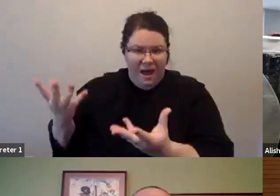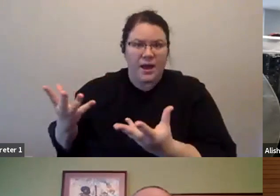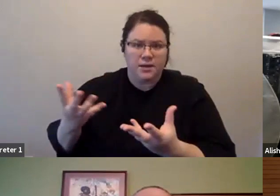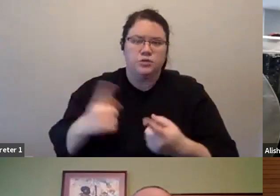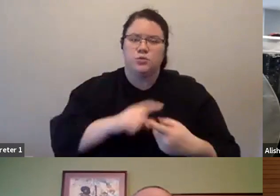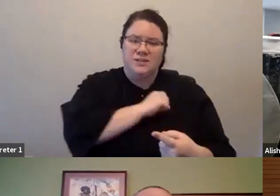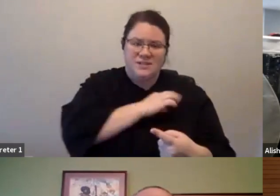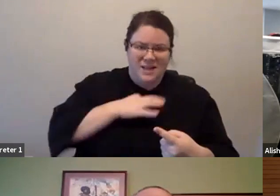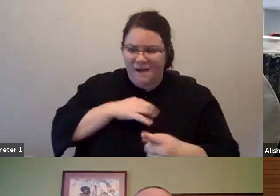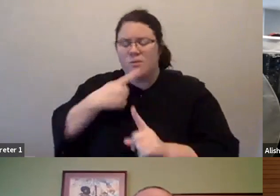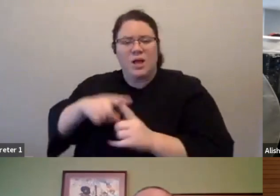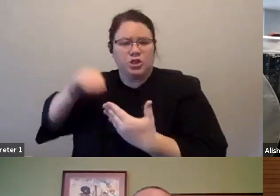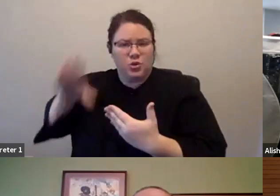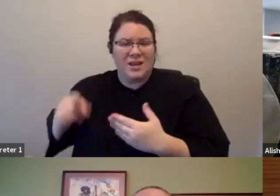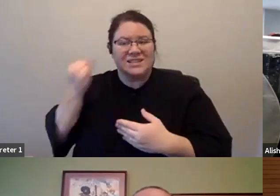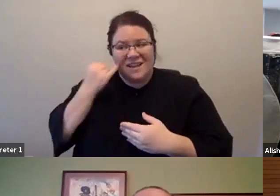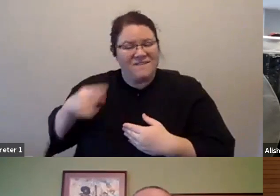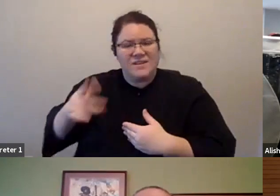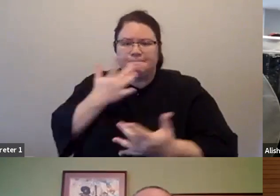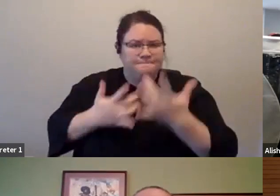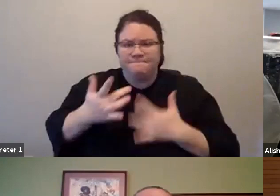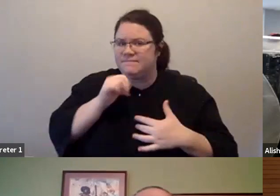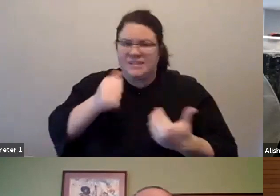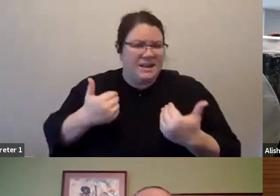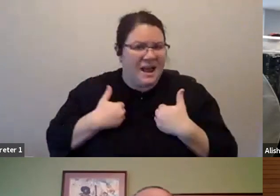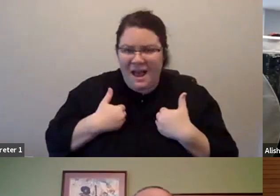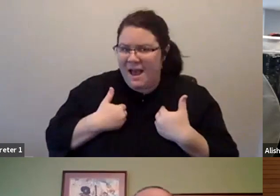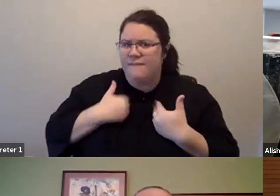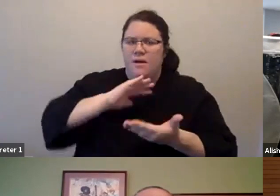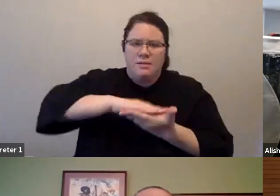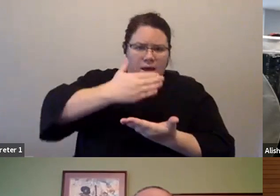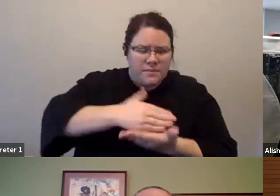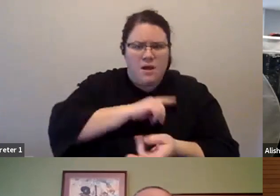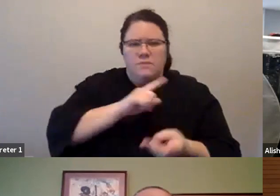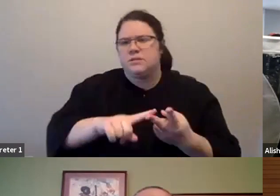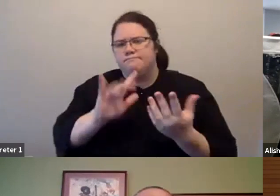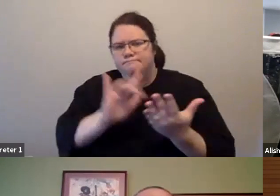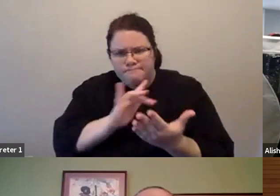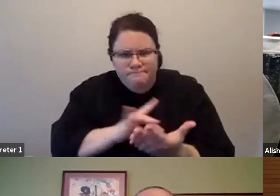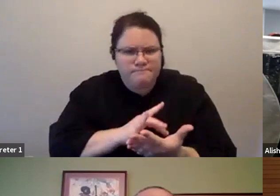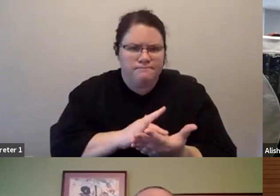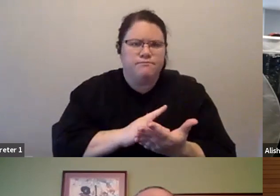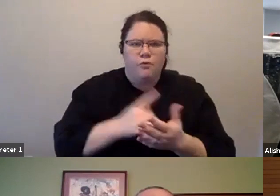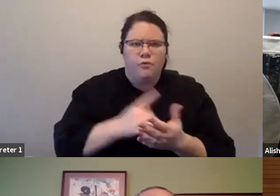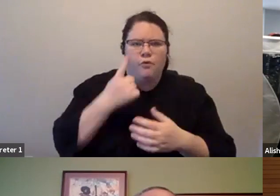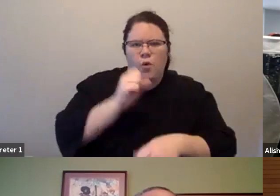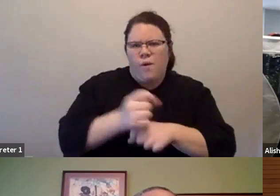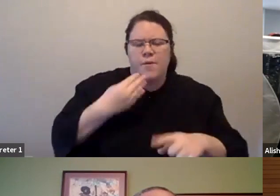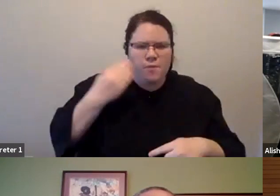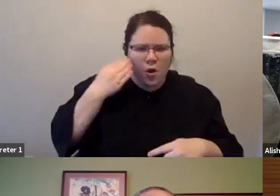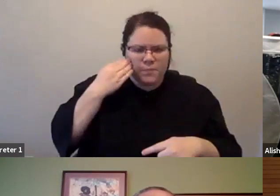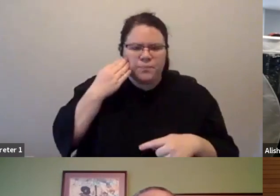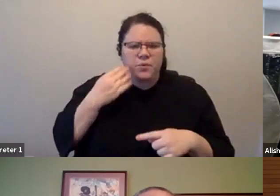staff who did not have those technology pieces able to work from home. So we were looking at purchasing